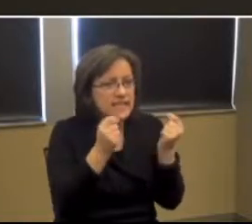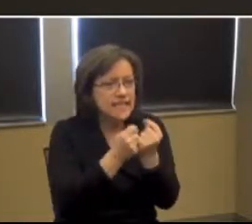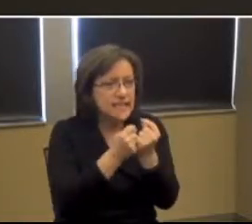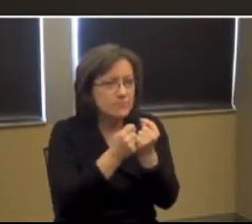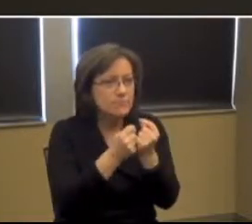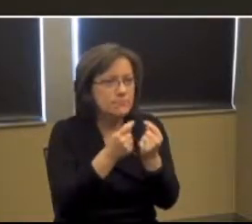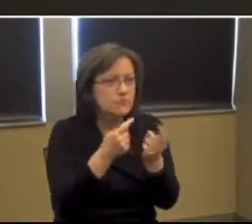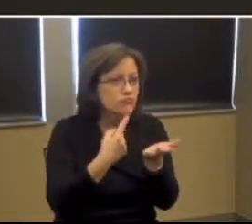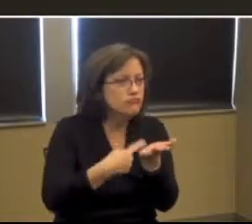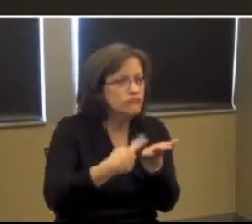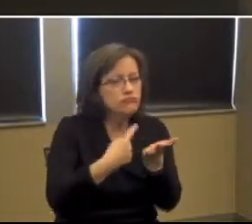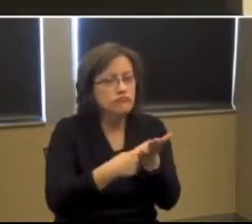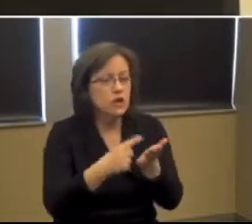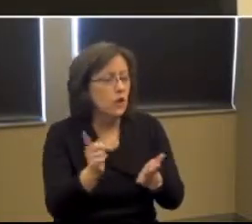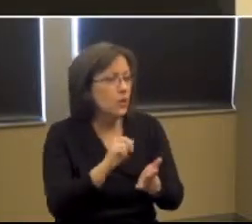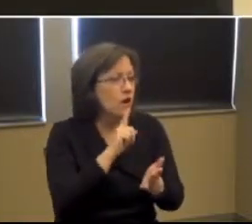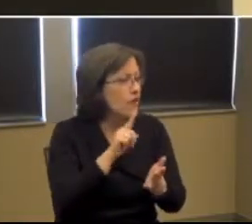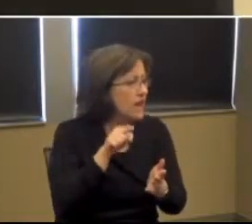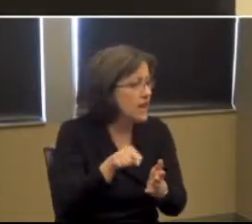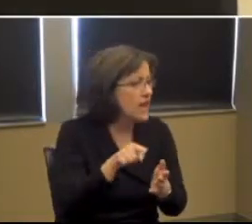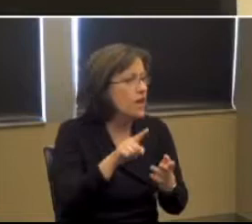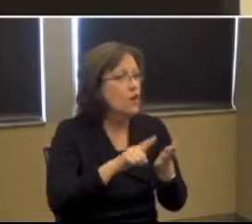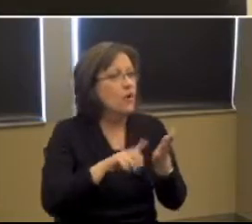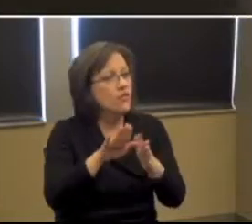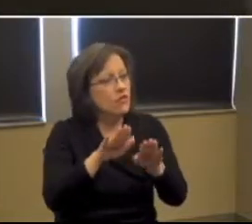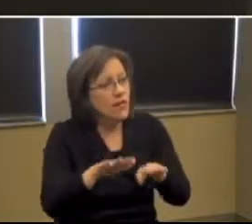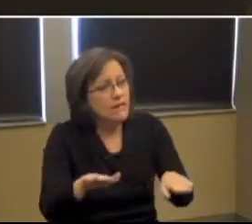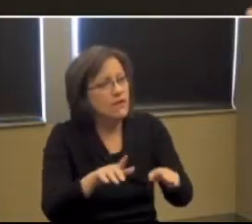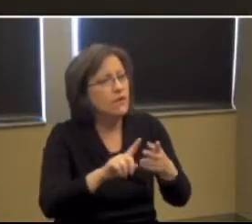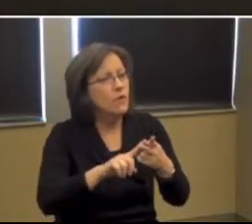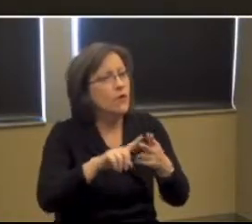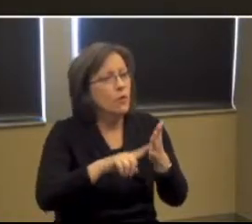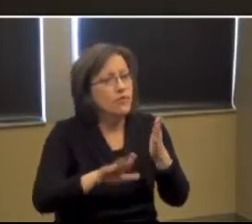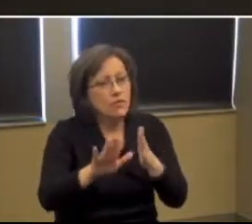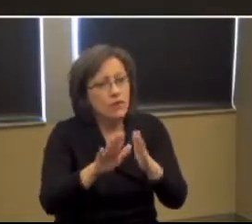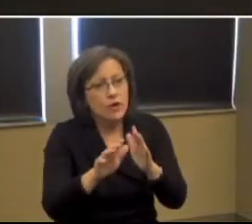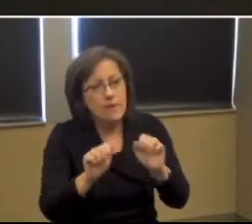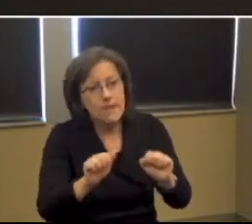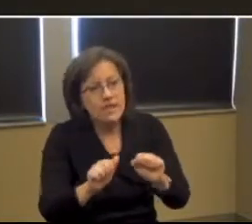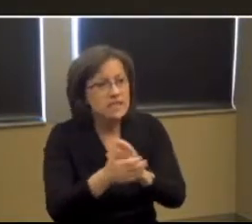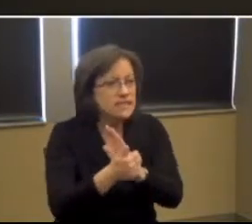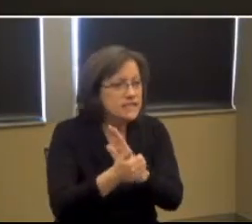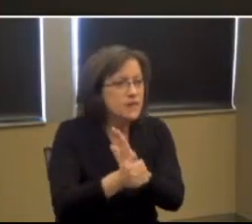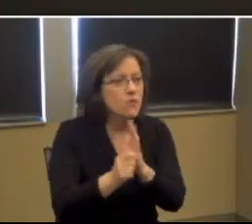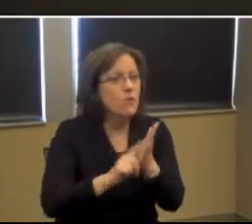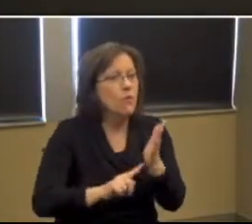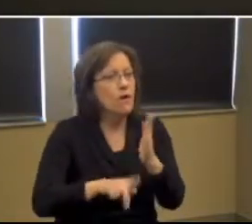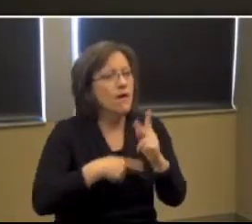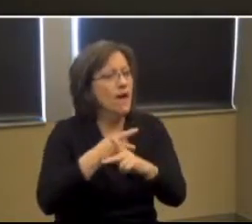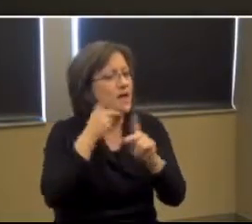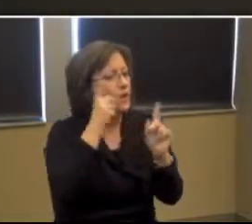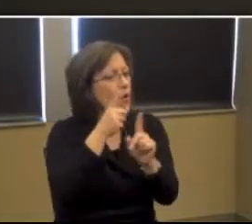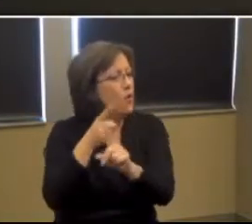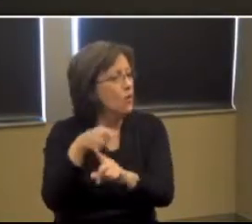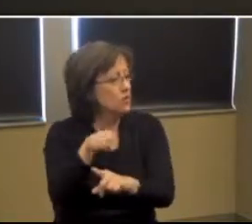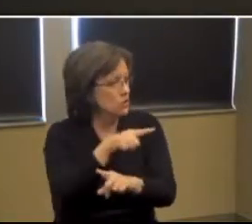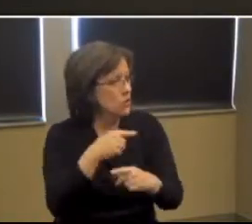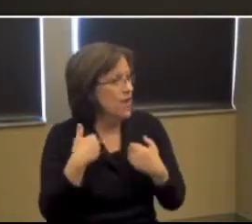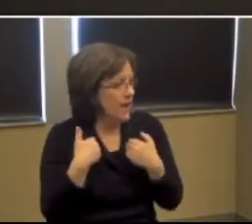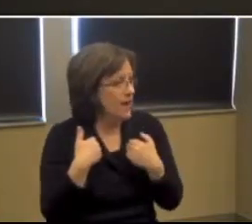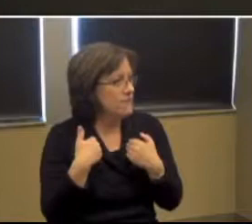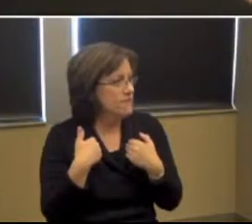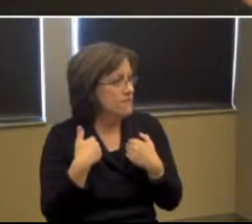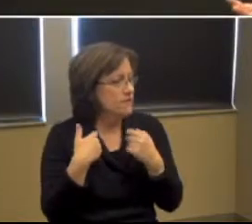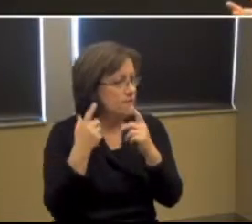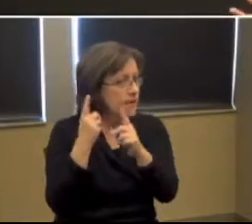at, present levels, what kinds of abilities, what kinds of goals would you have for them, what kinds of skills, so